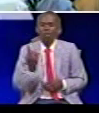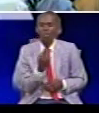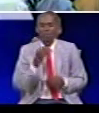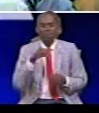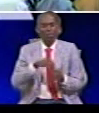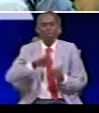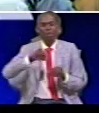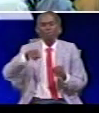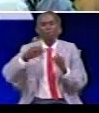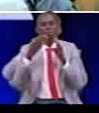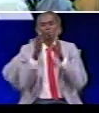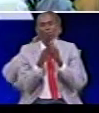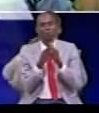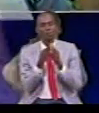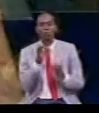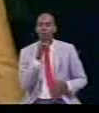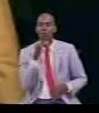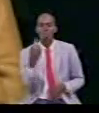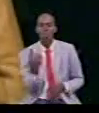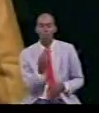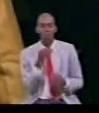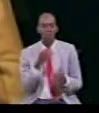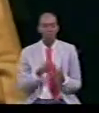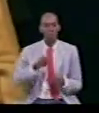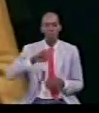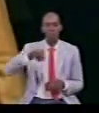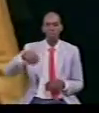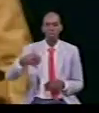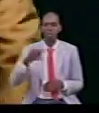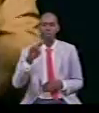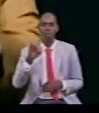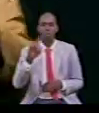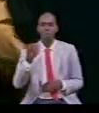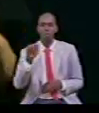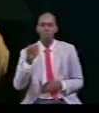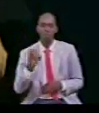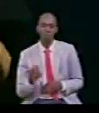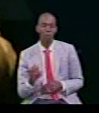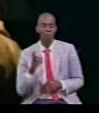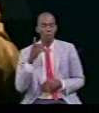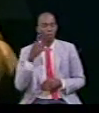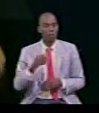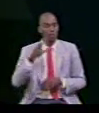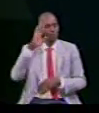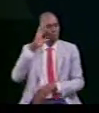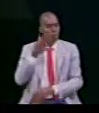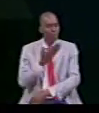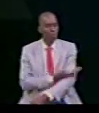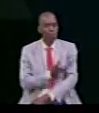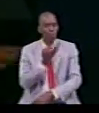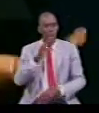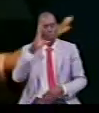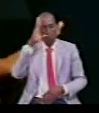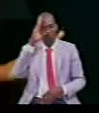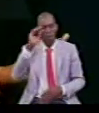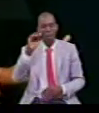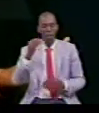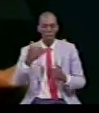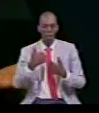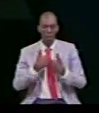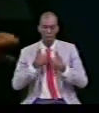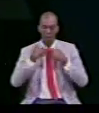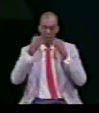Jerusalem, not just in Judah. The Son of Man has power on